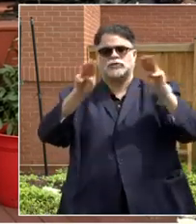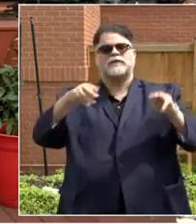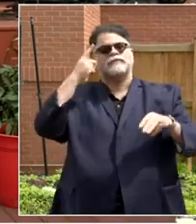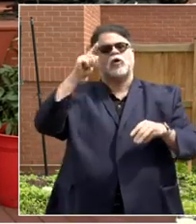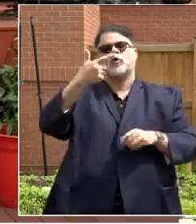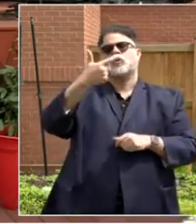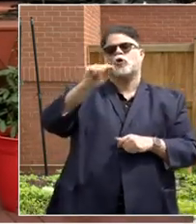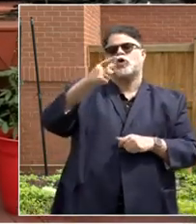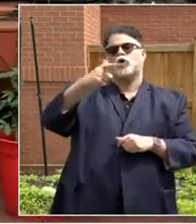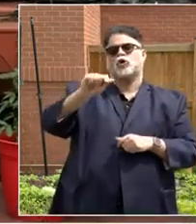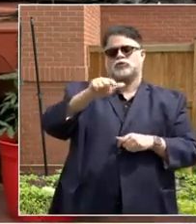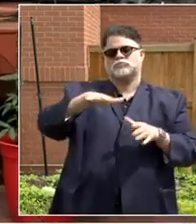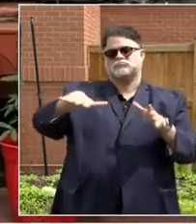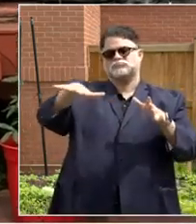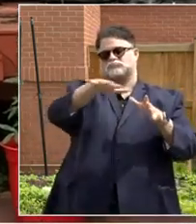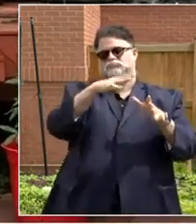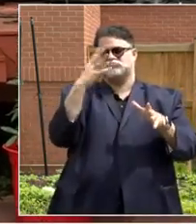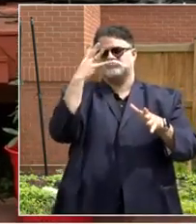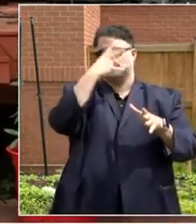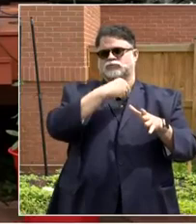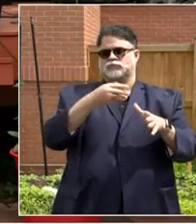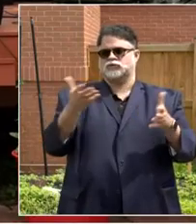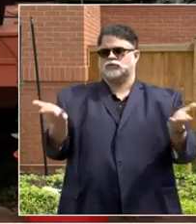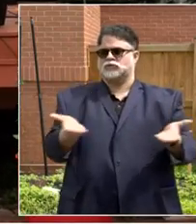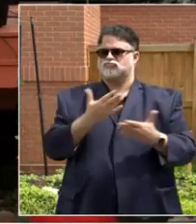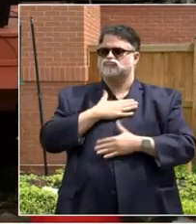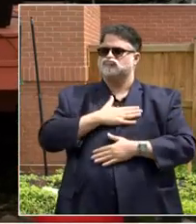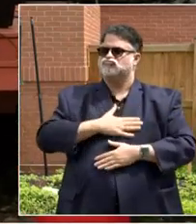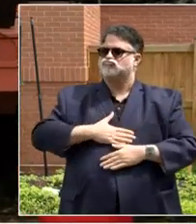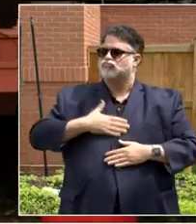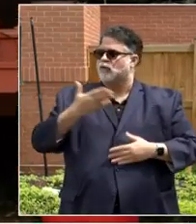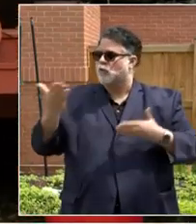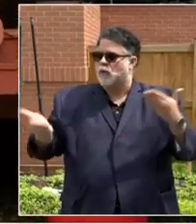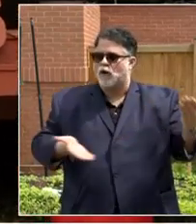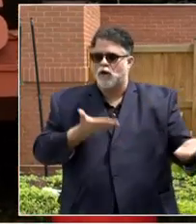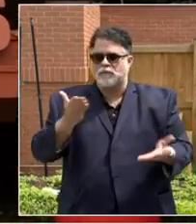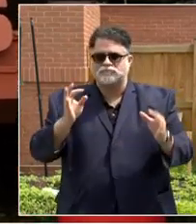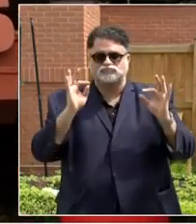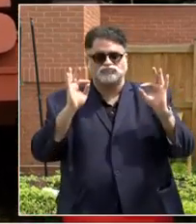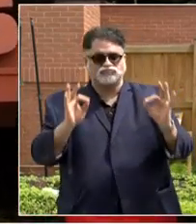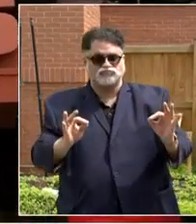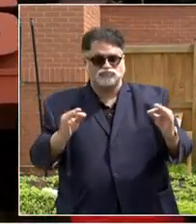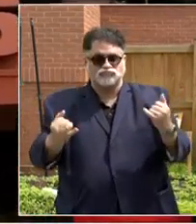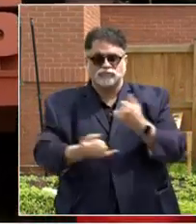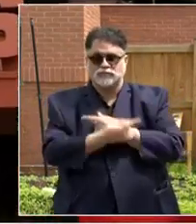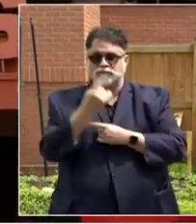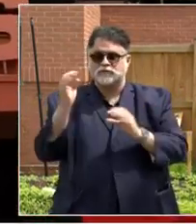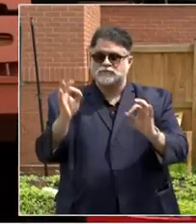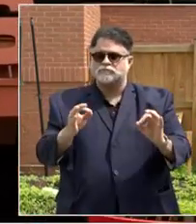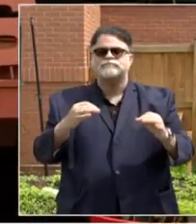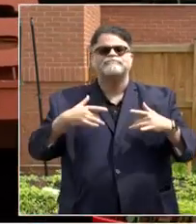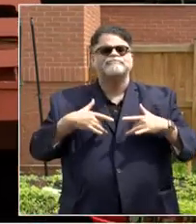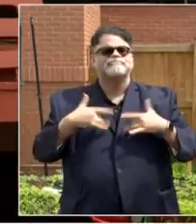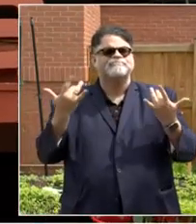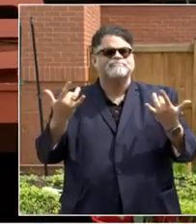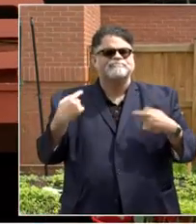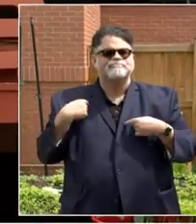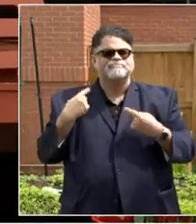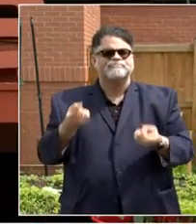It's really a pleasure to welcome you here today because what's happening is very important because I know about this